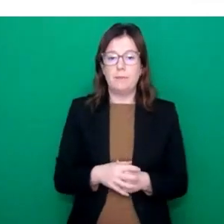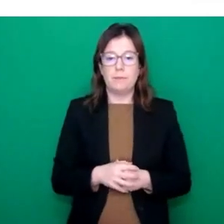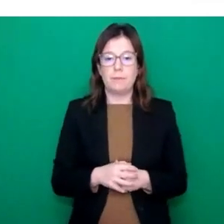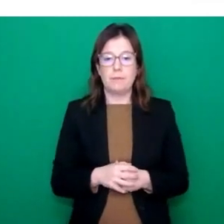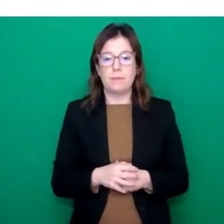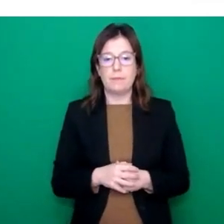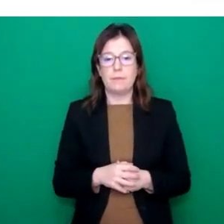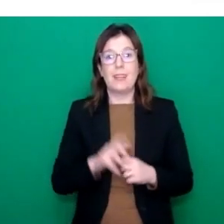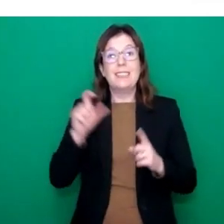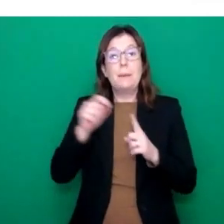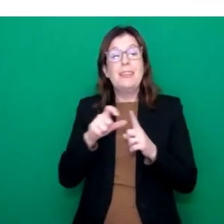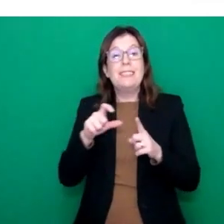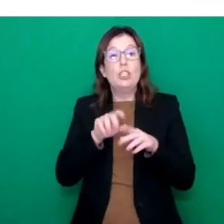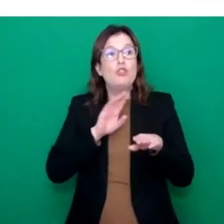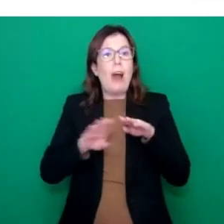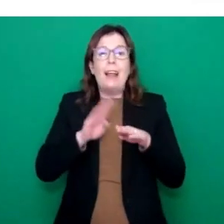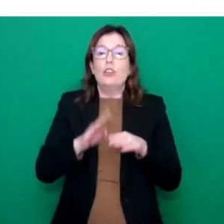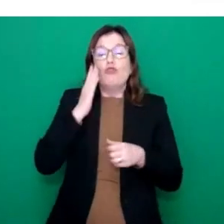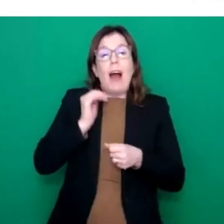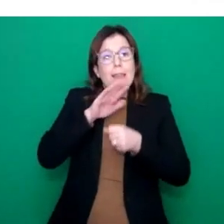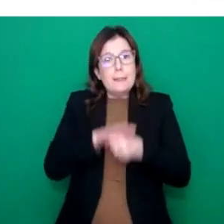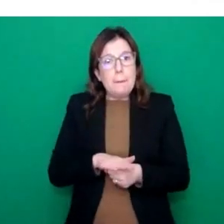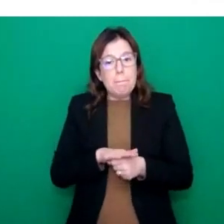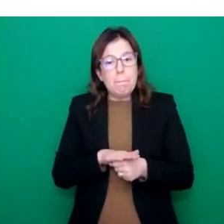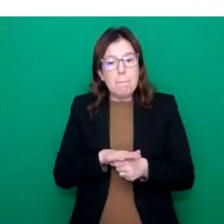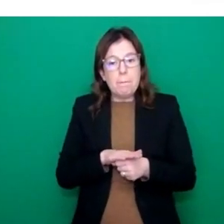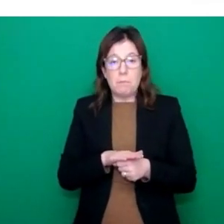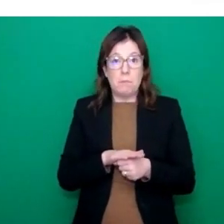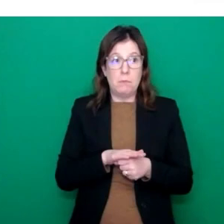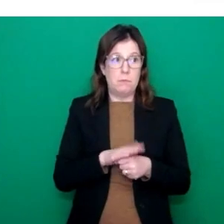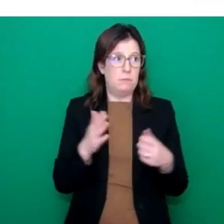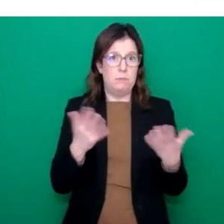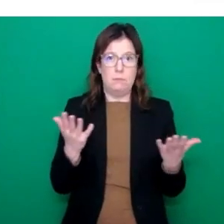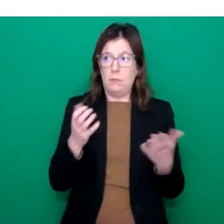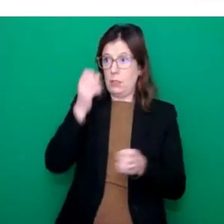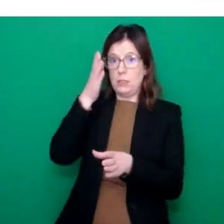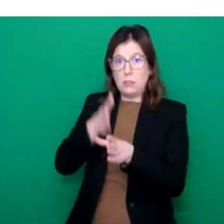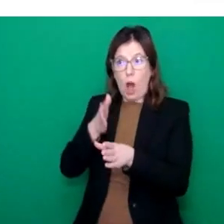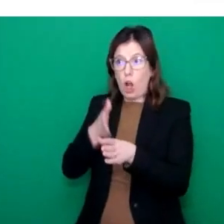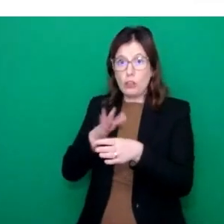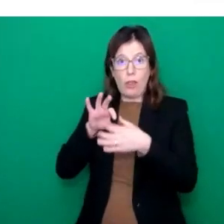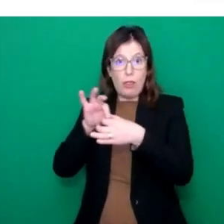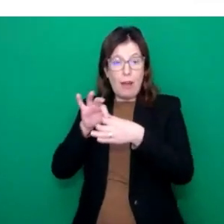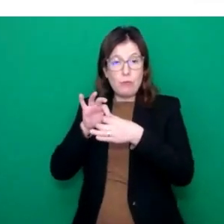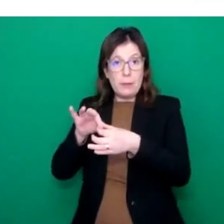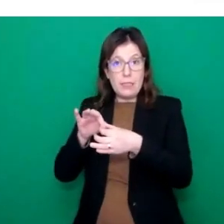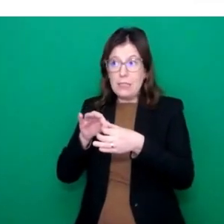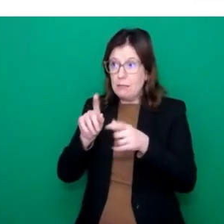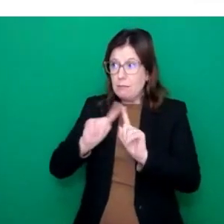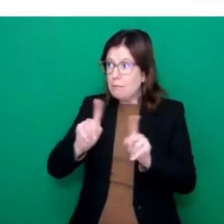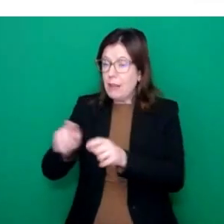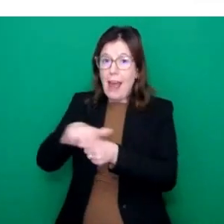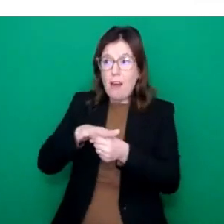Ongoing CPD training on racism in line with every kind of psychological and therapeutic modality,